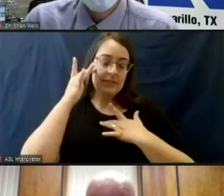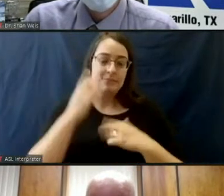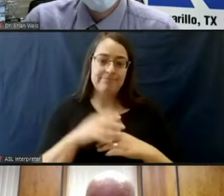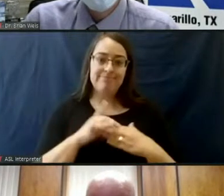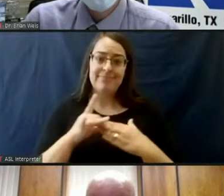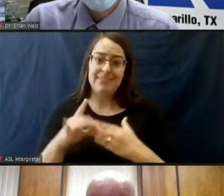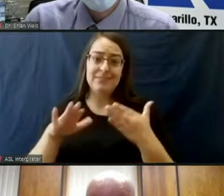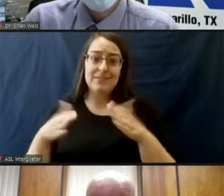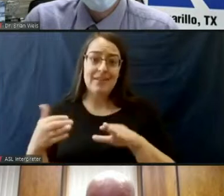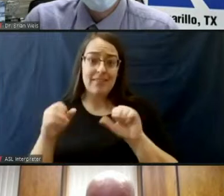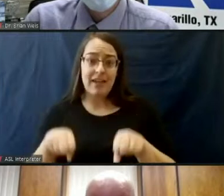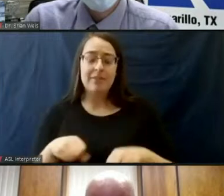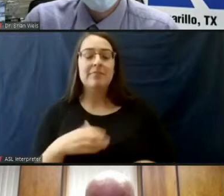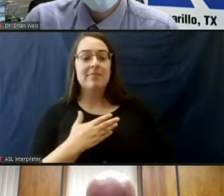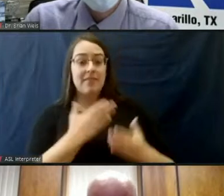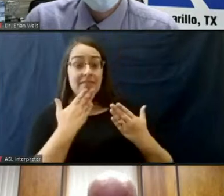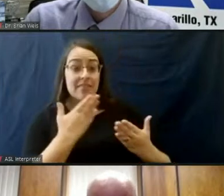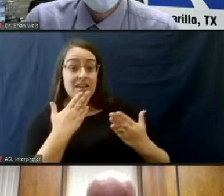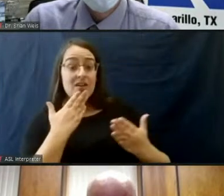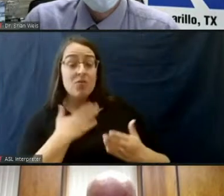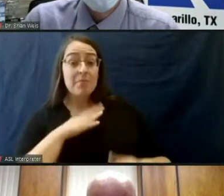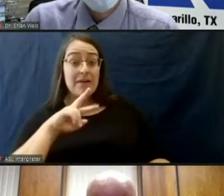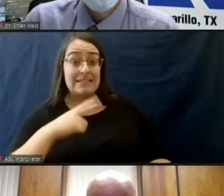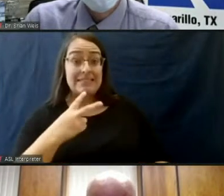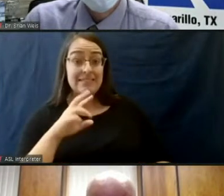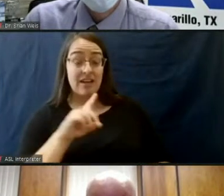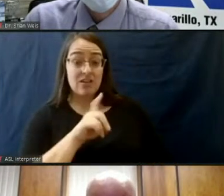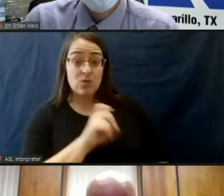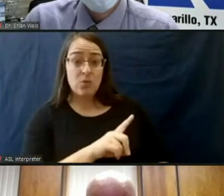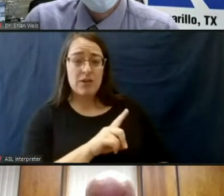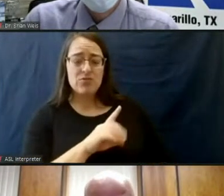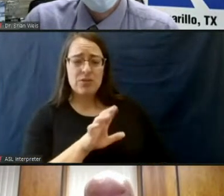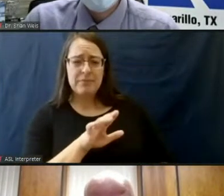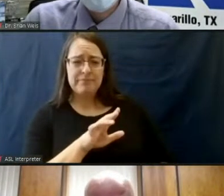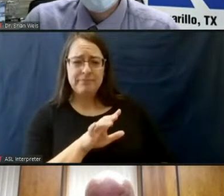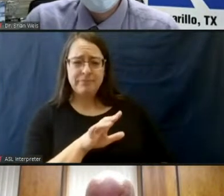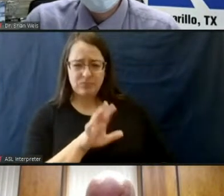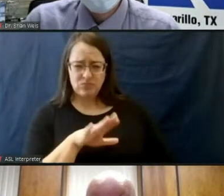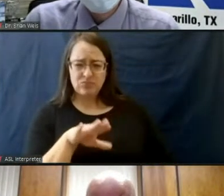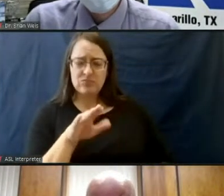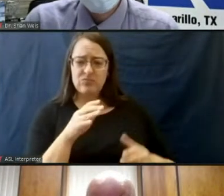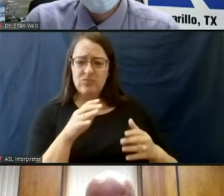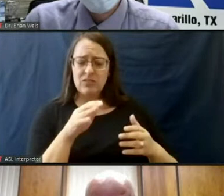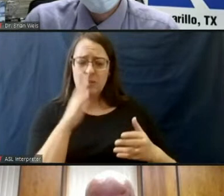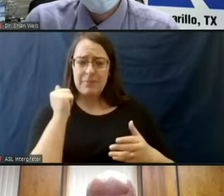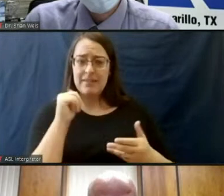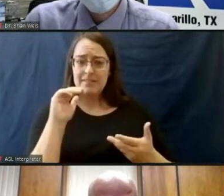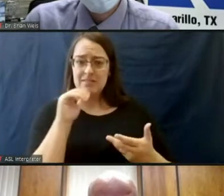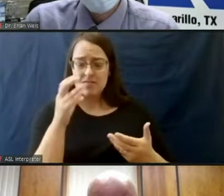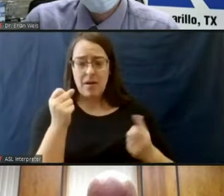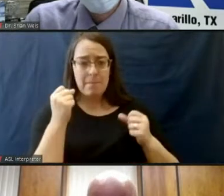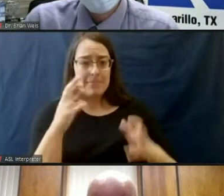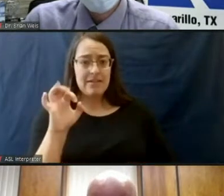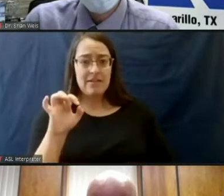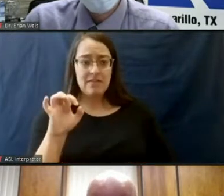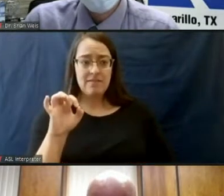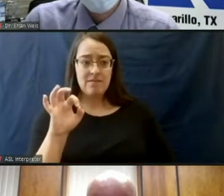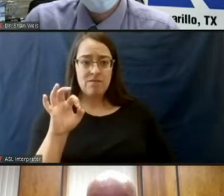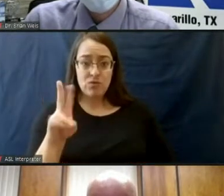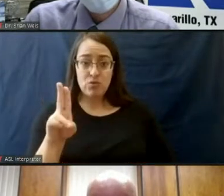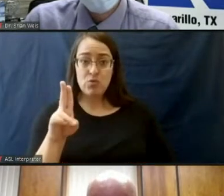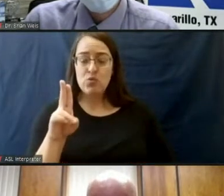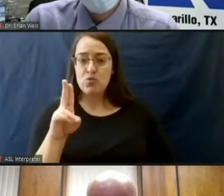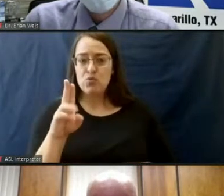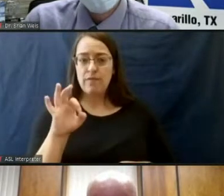Thank you. And my second question kind of bounces off of that. Due to the low amount of flu cases last year, I've seen